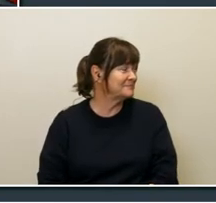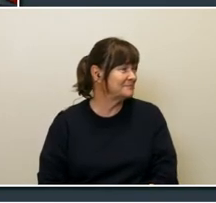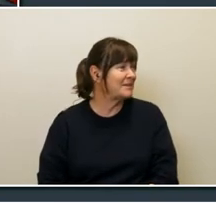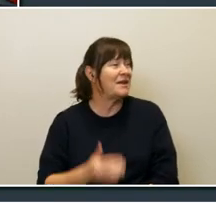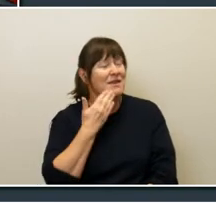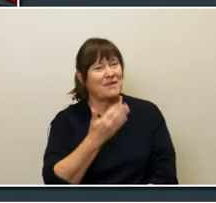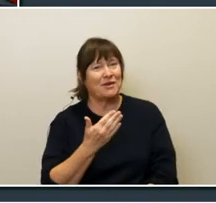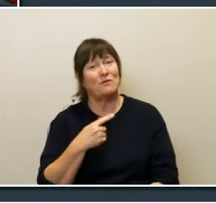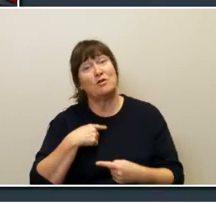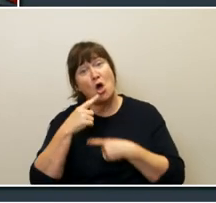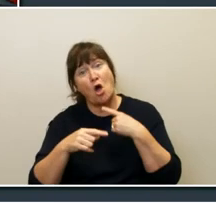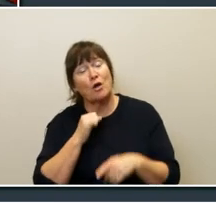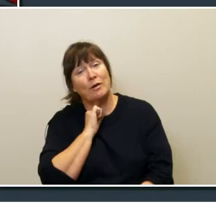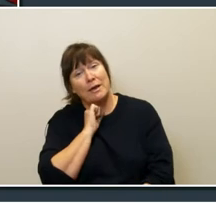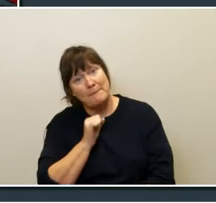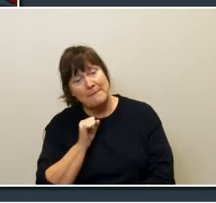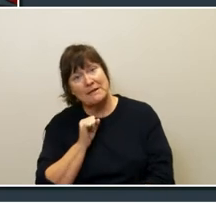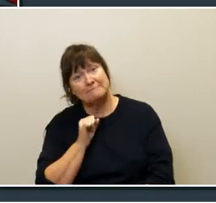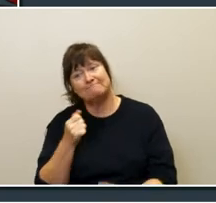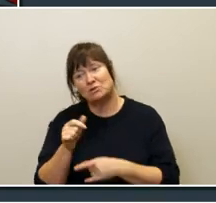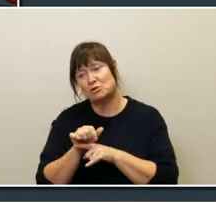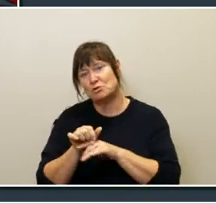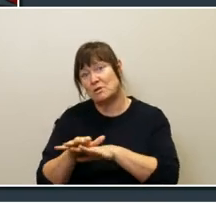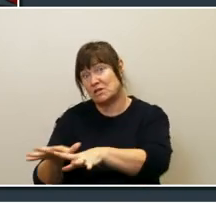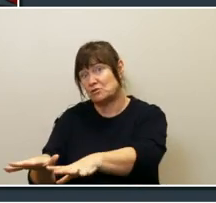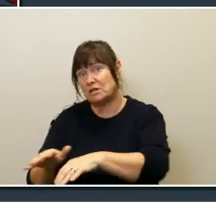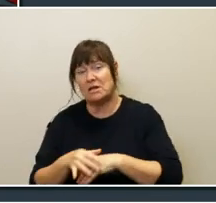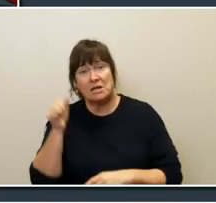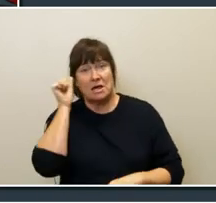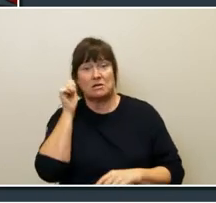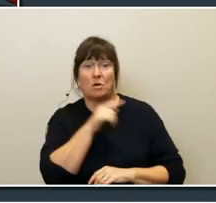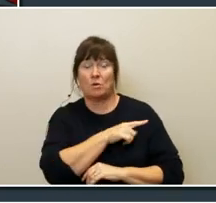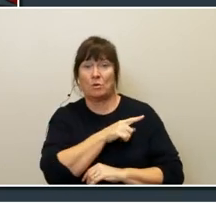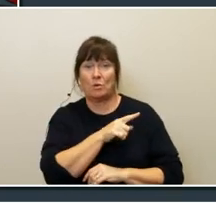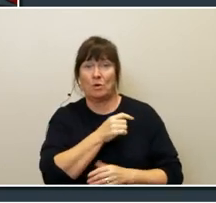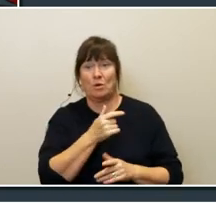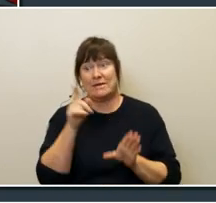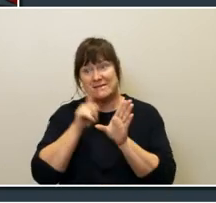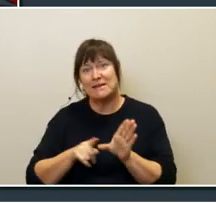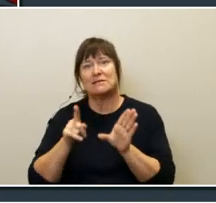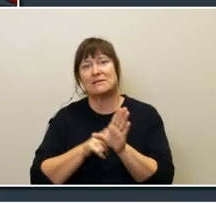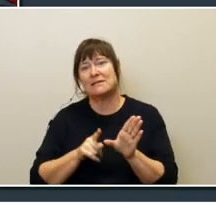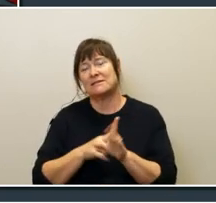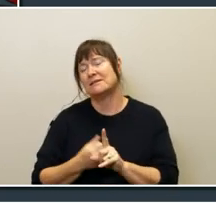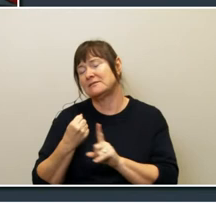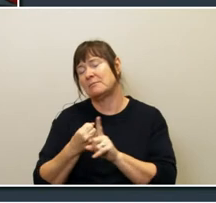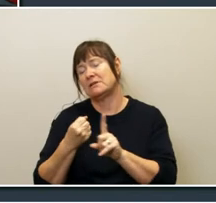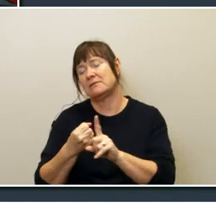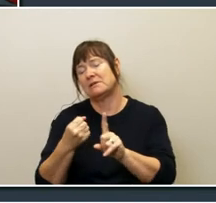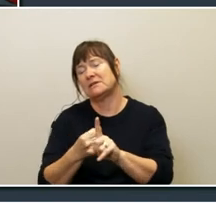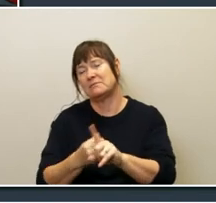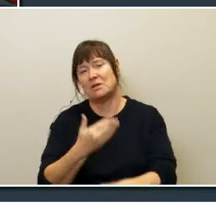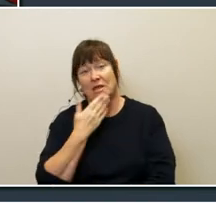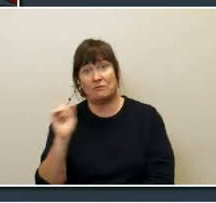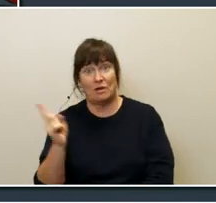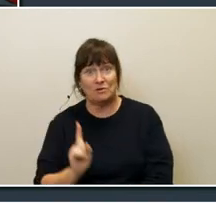Thank you, June, for your ongoing commitment to our estuary, and I know you've many, many years championed on behalf of it. So thank you